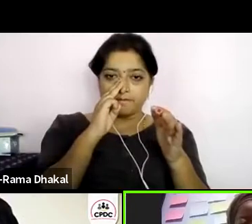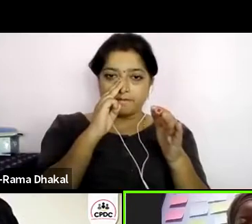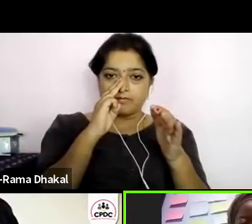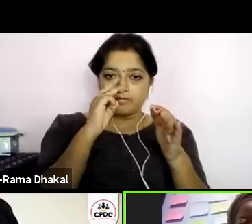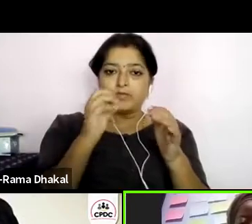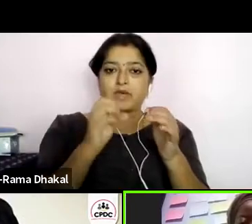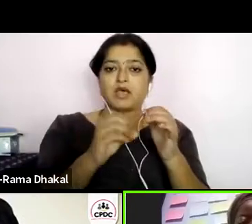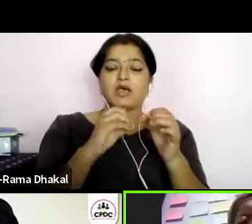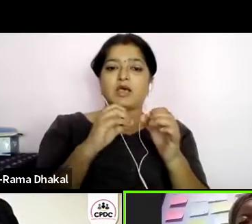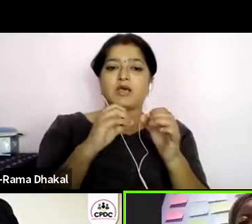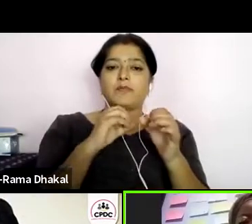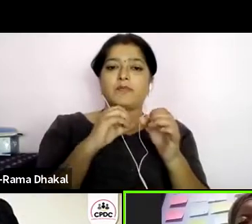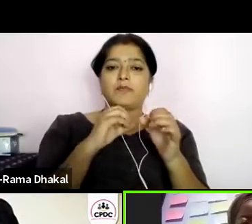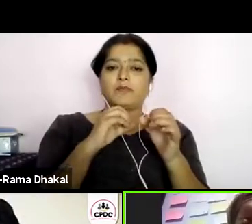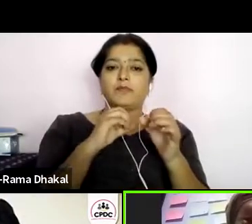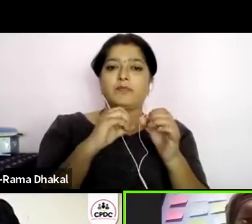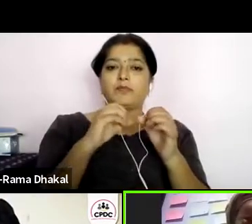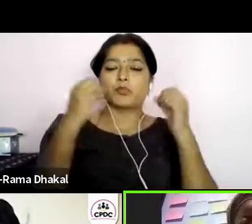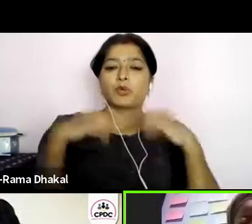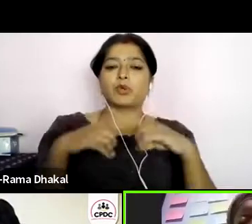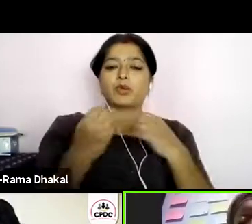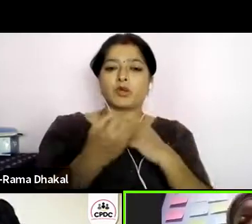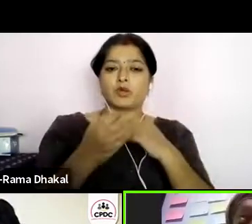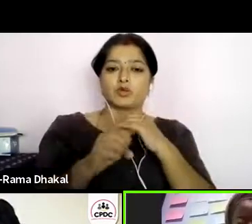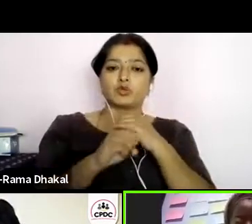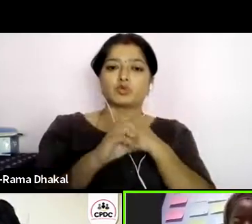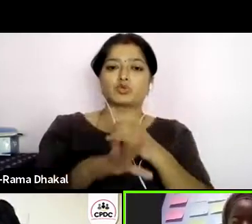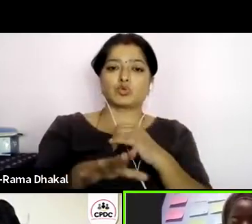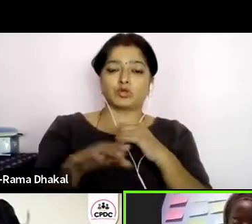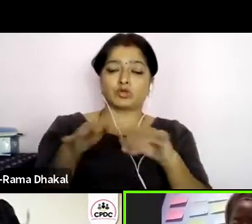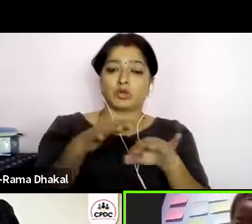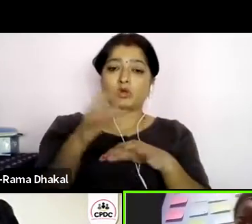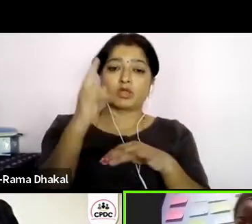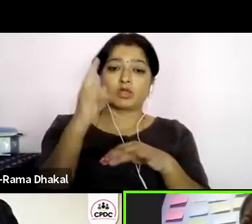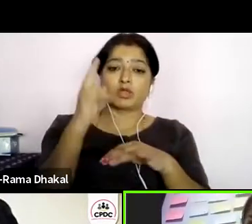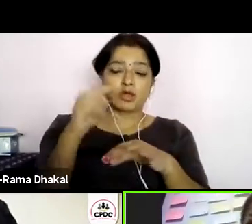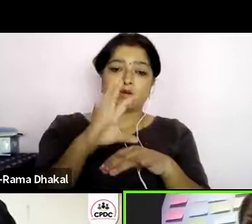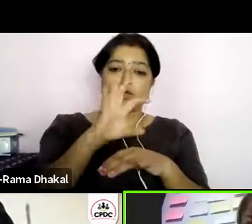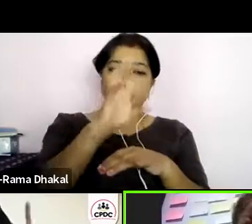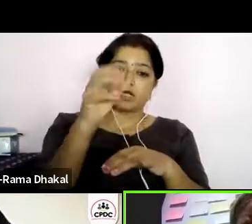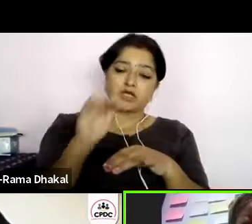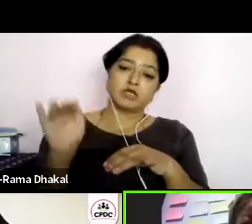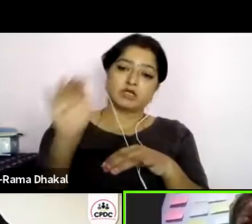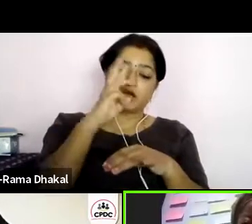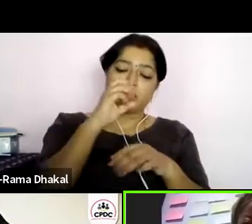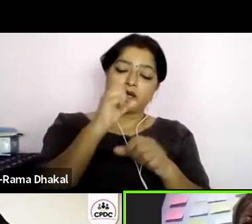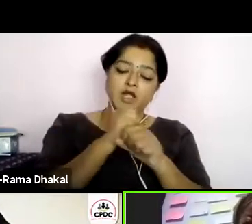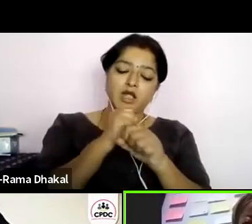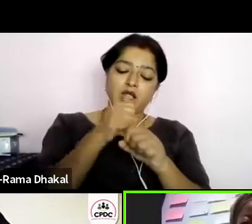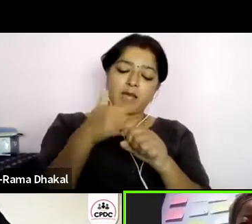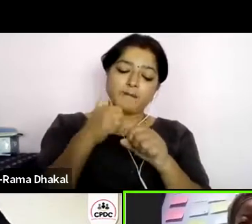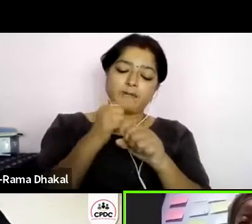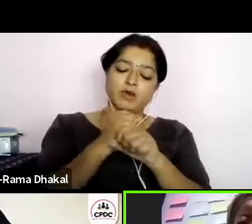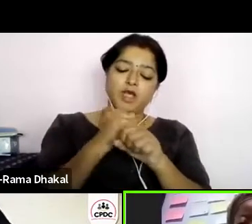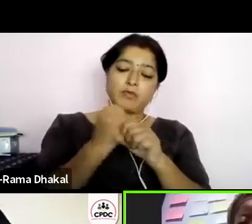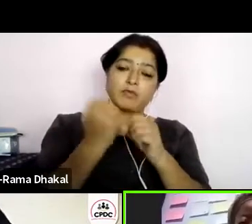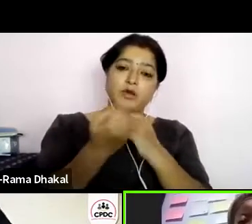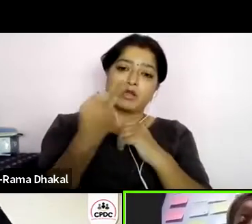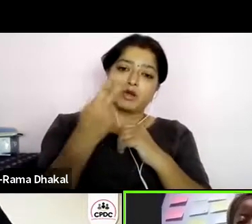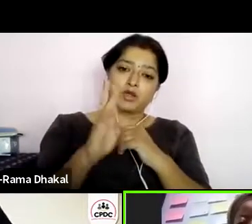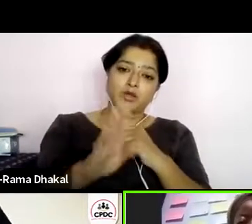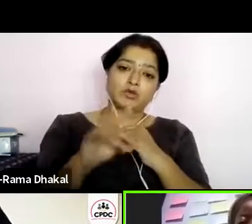recognition that the local people should be involved in research. They should be involved in policy formulation. They should be involved